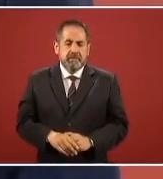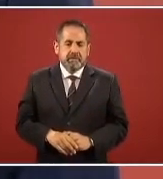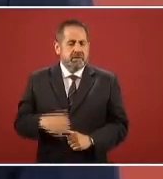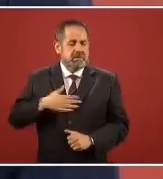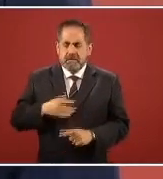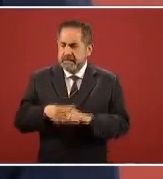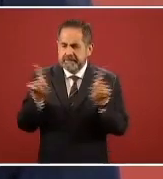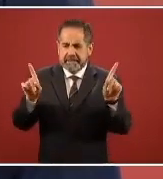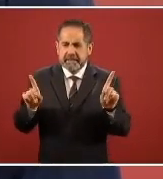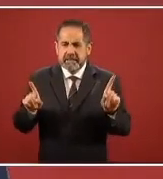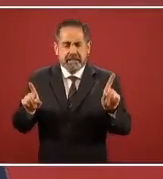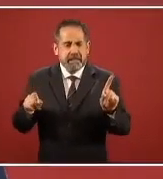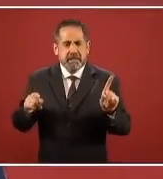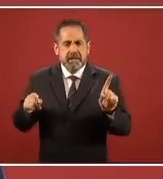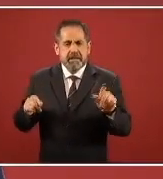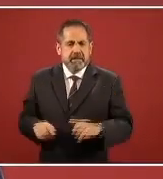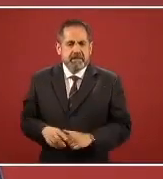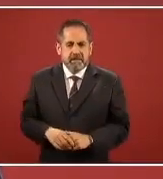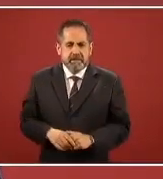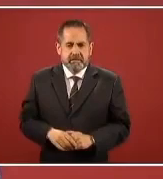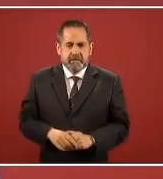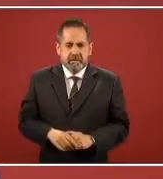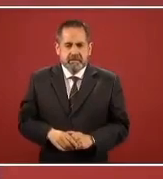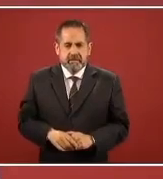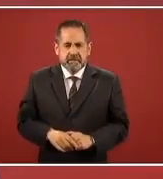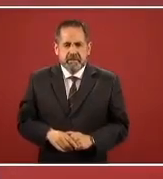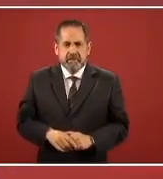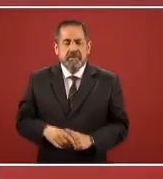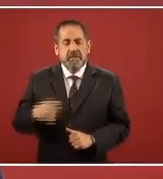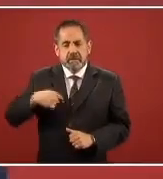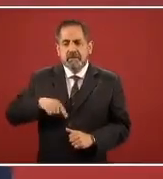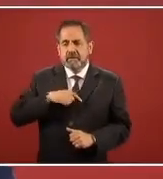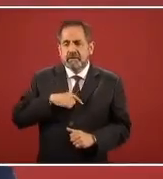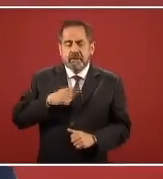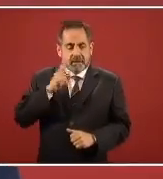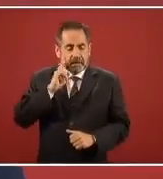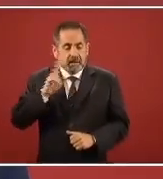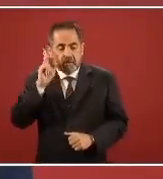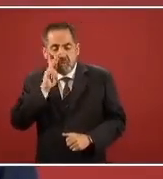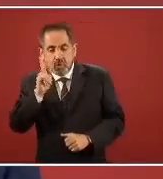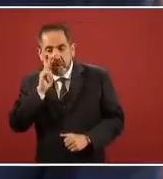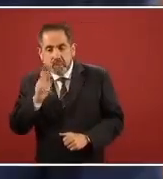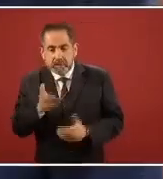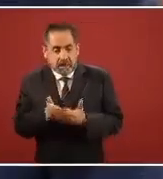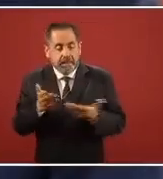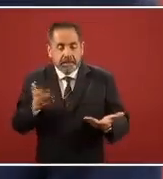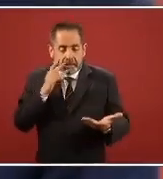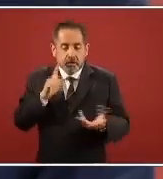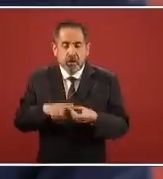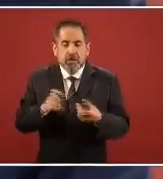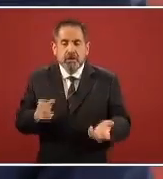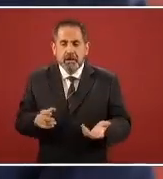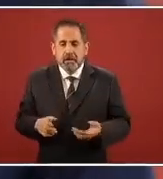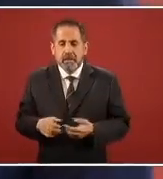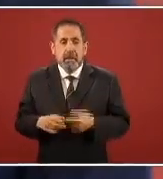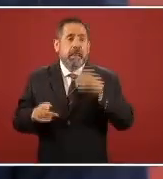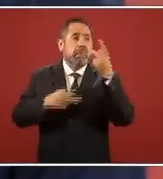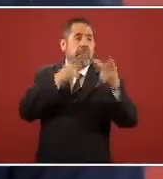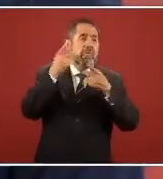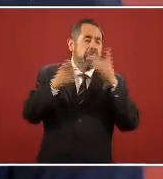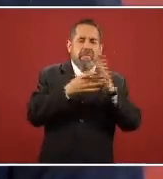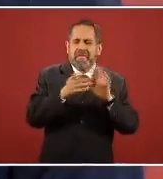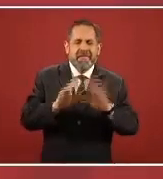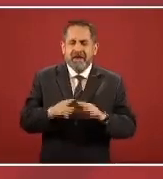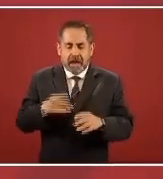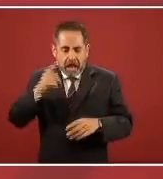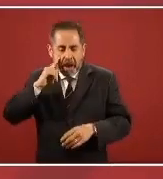Somos distintos. We are different. Entonces, nos tienen que so probar therefore you have to pero no prove en el discurso. The contrary, but